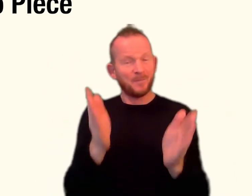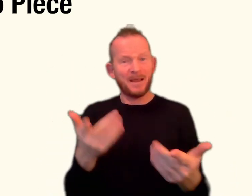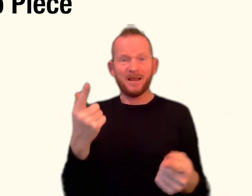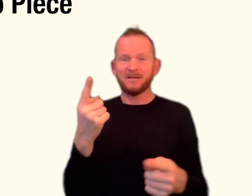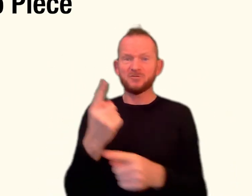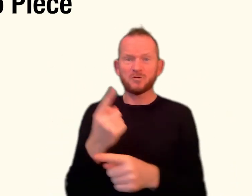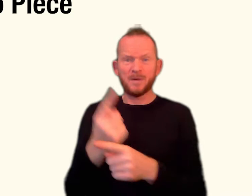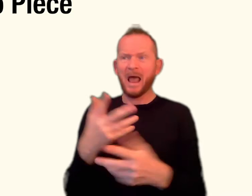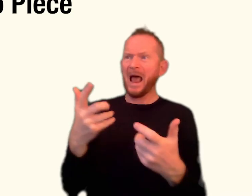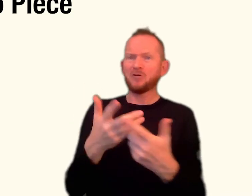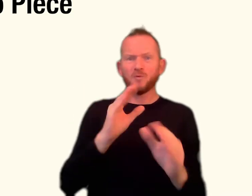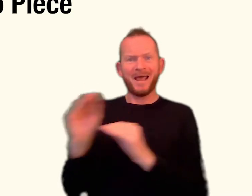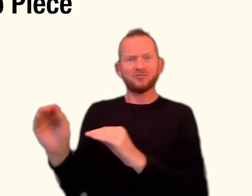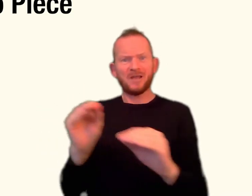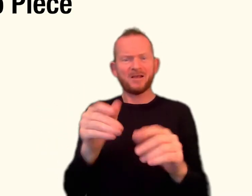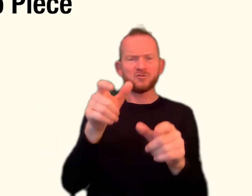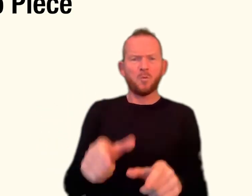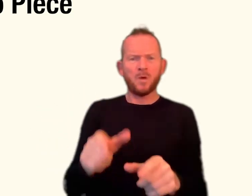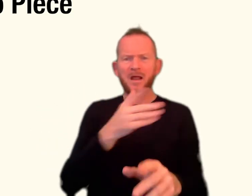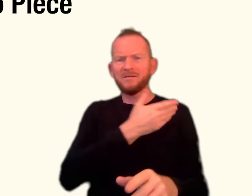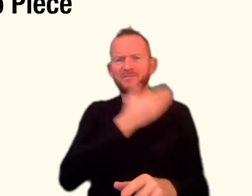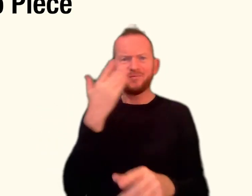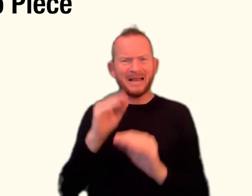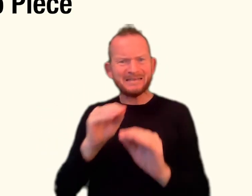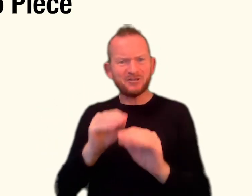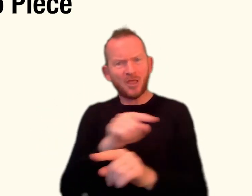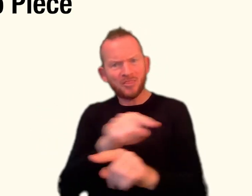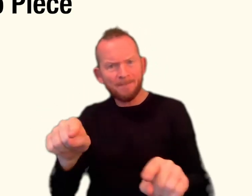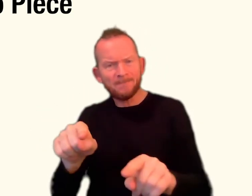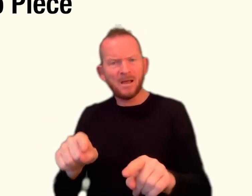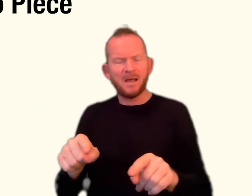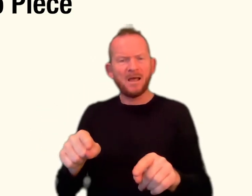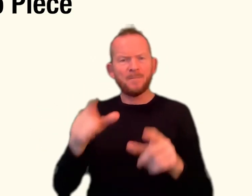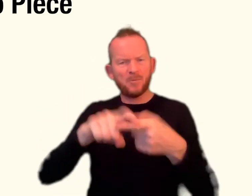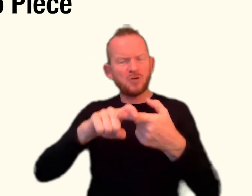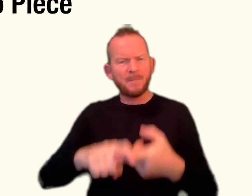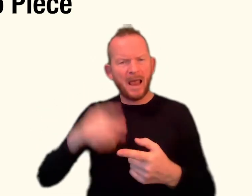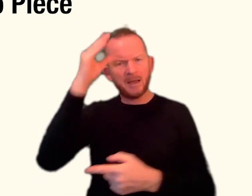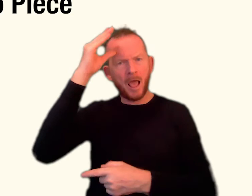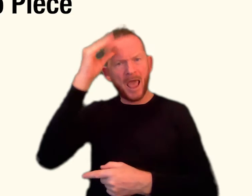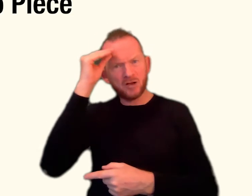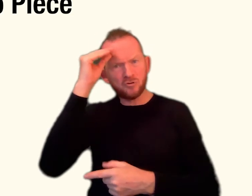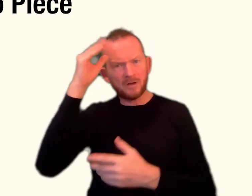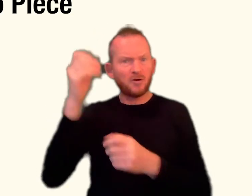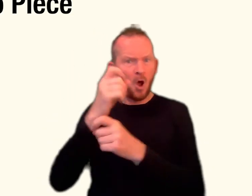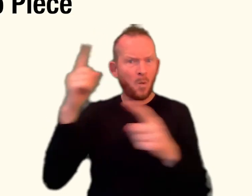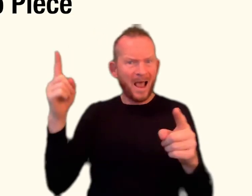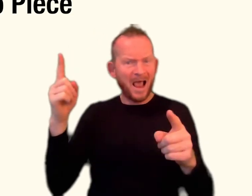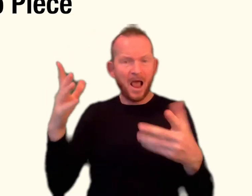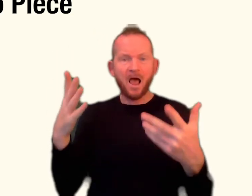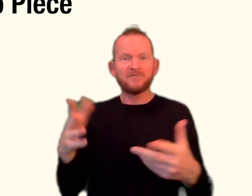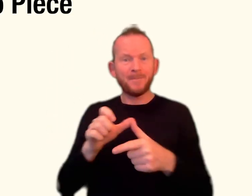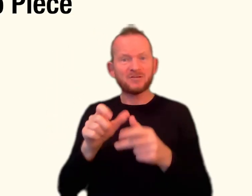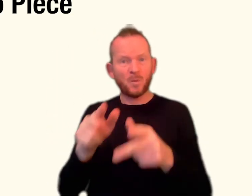How do you educate someone if you don't teach them? You know, people will just remain ignorant if people aren't aware of the best way to